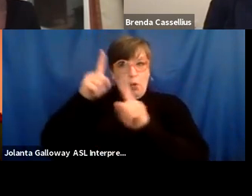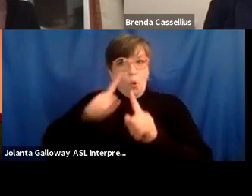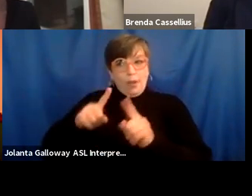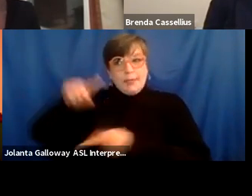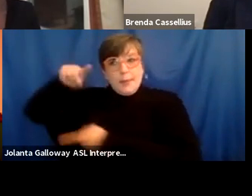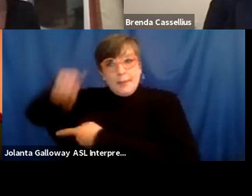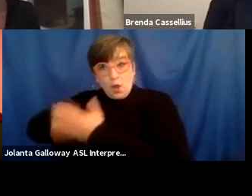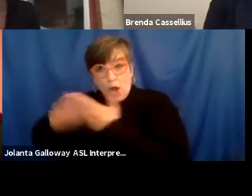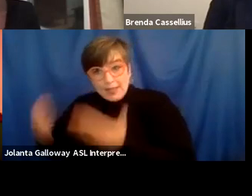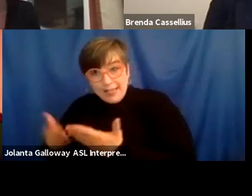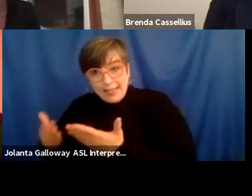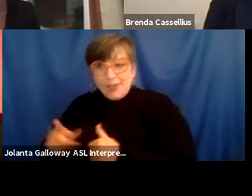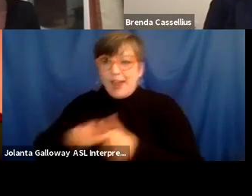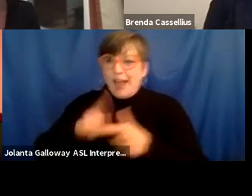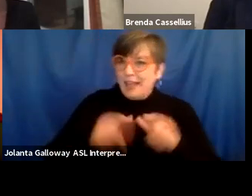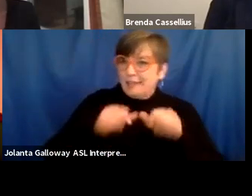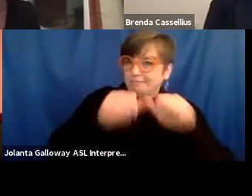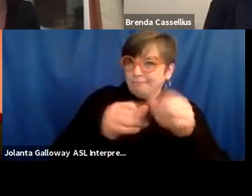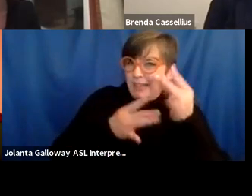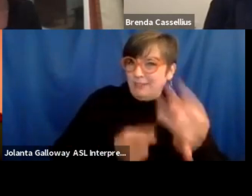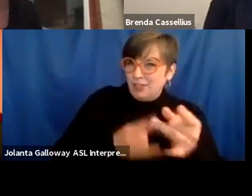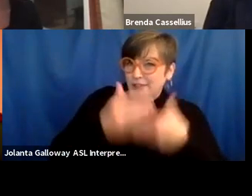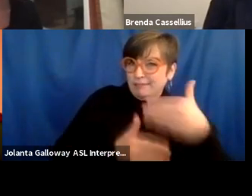looking at your last slide,